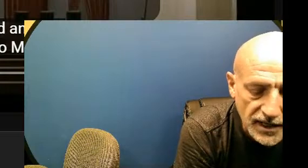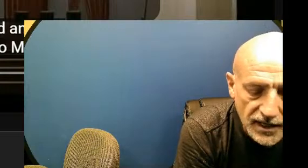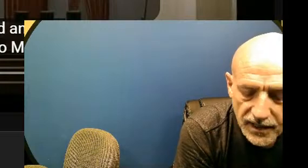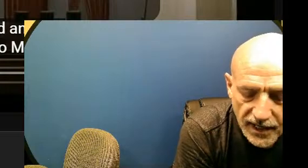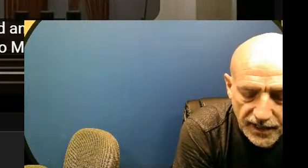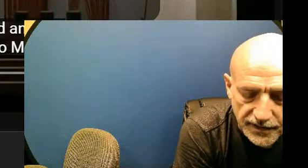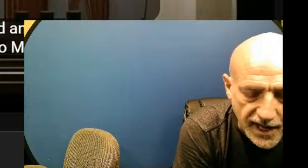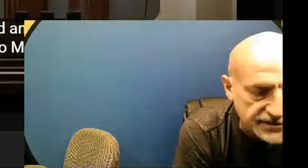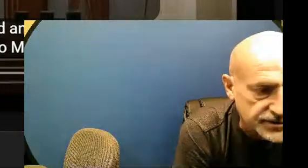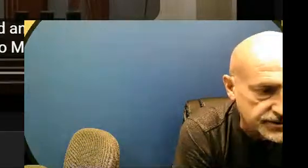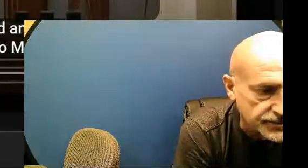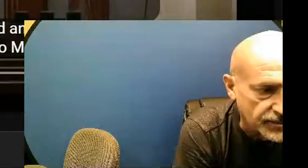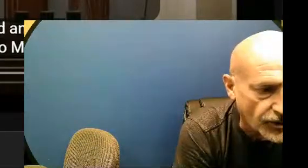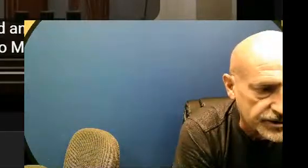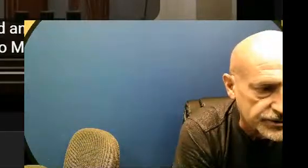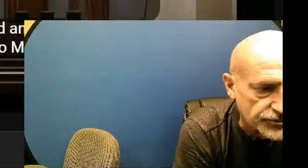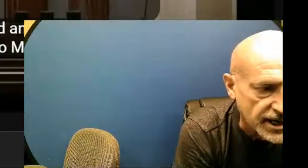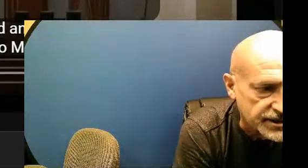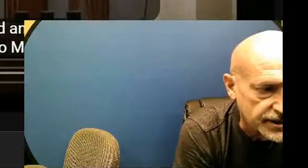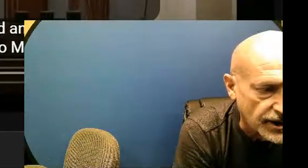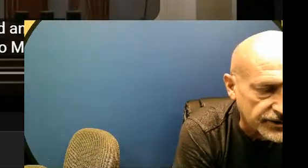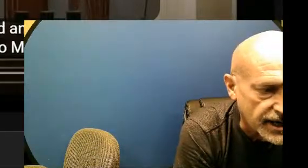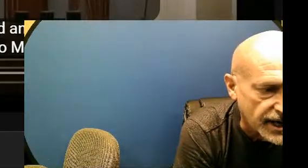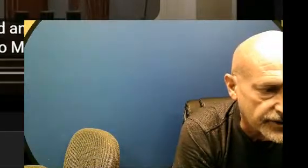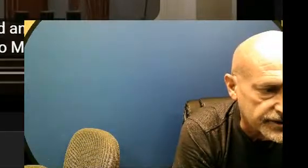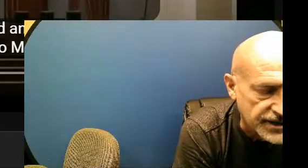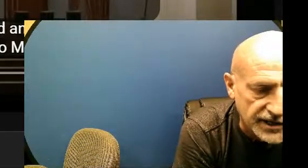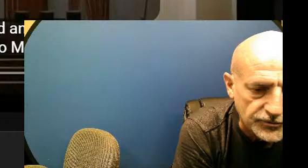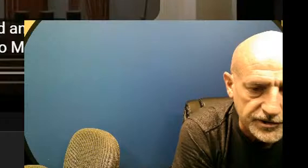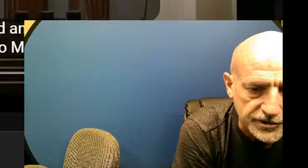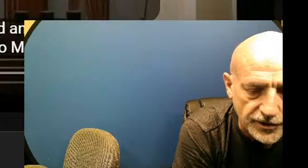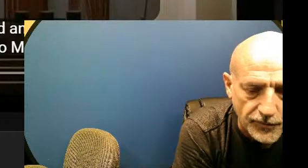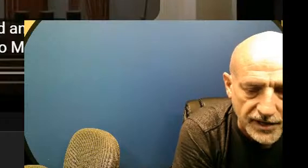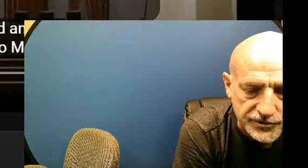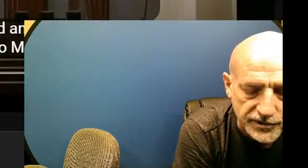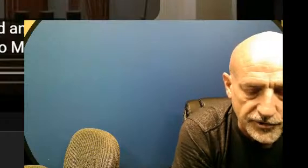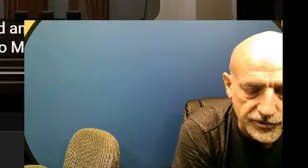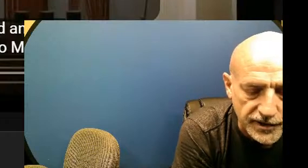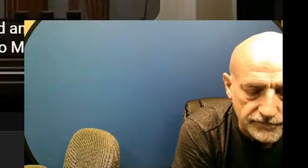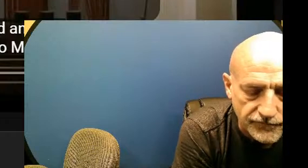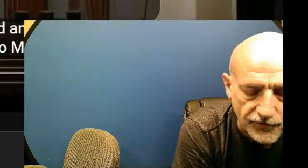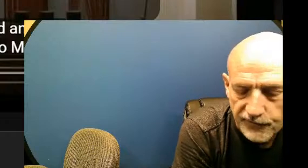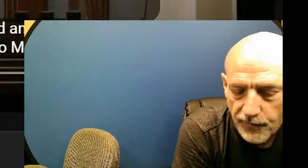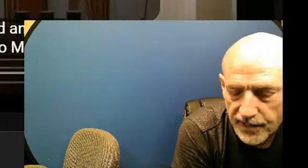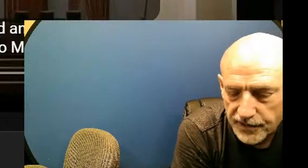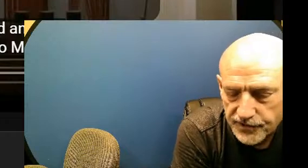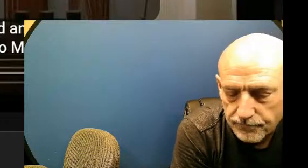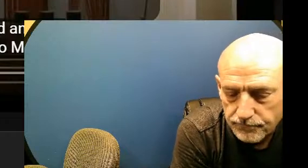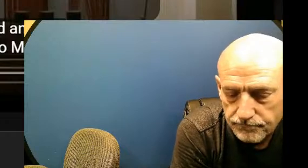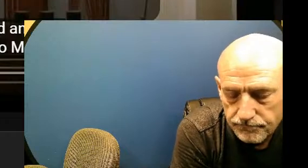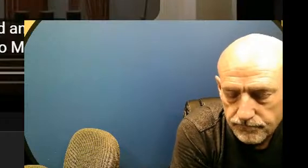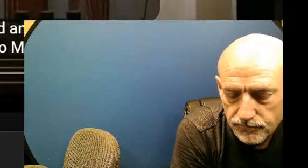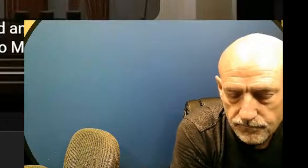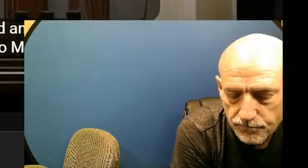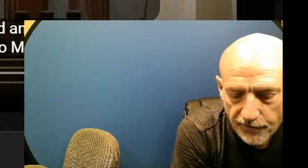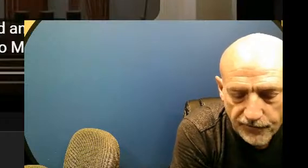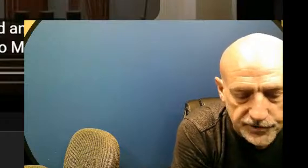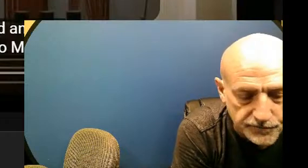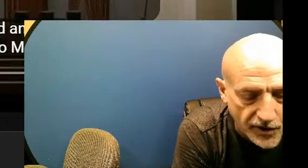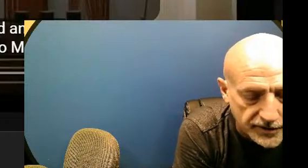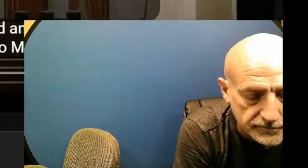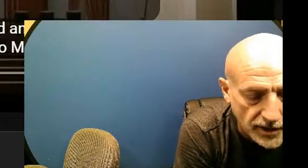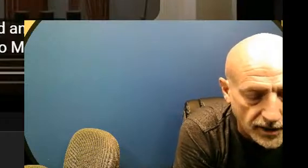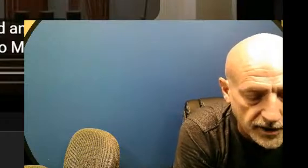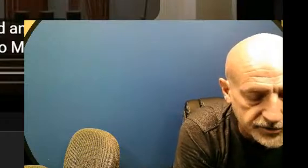And Kansas Supreme Court just rejected it altogether and says we just go by strict scrutiny for everybody except parent